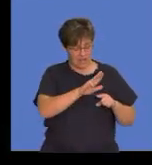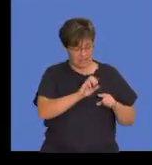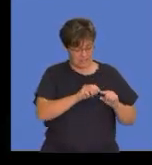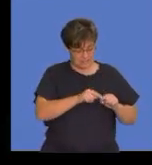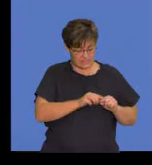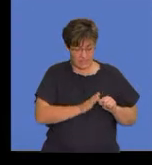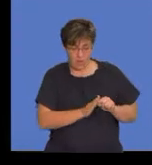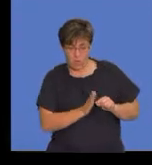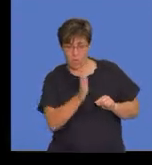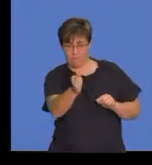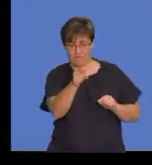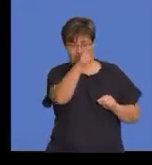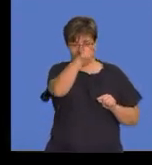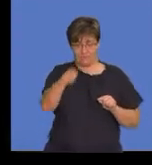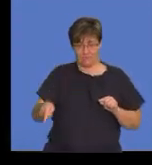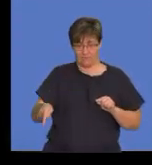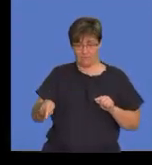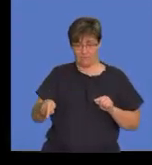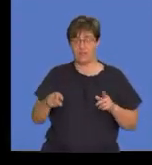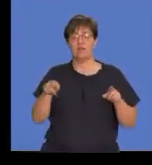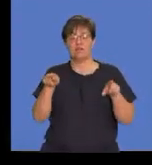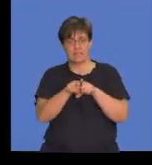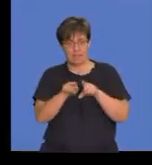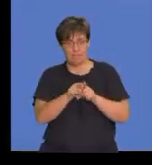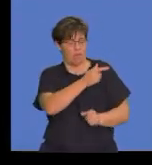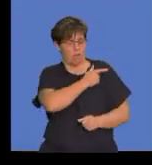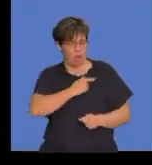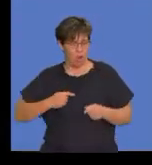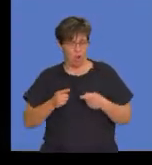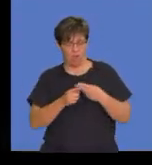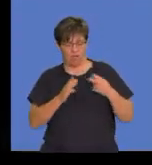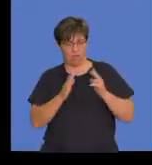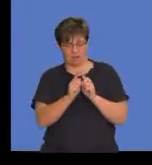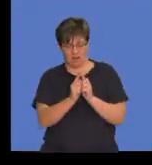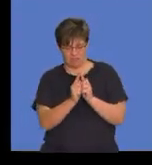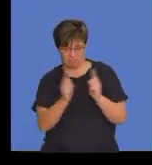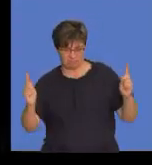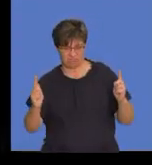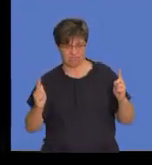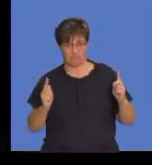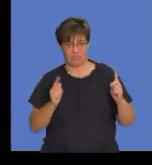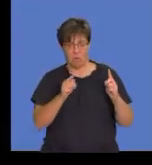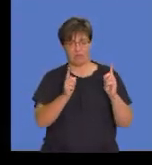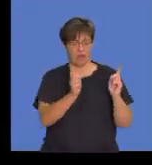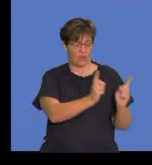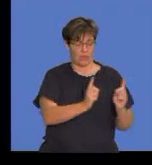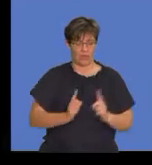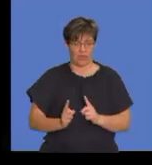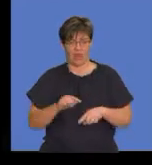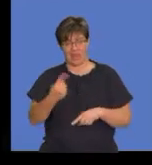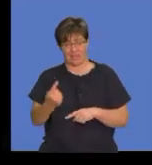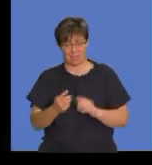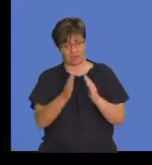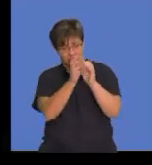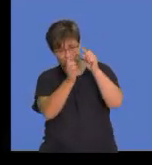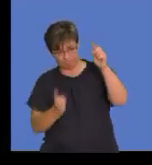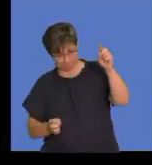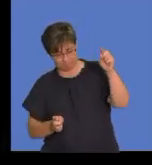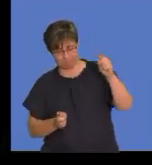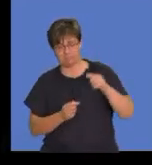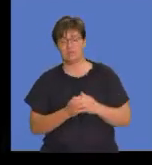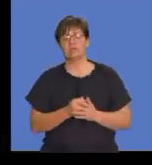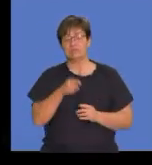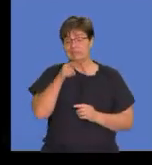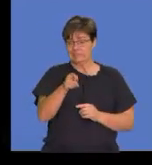the right angle. It is also the longest side of a triangle or in a triangle, right? So in